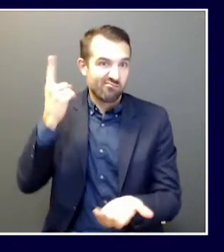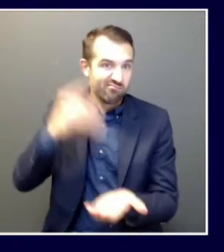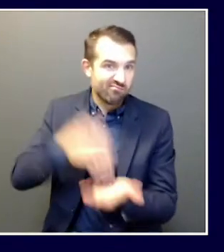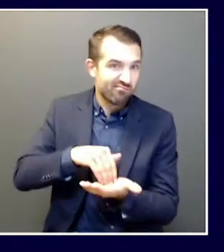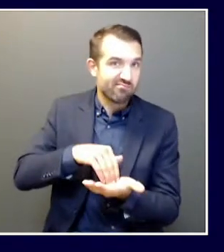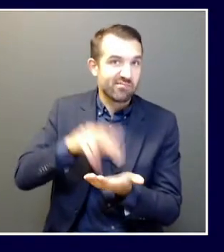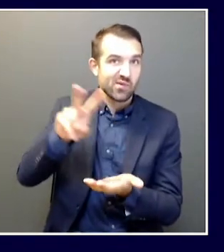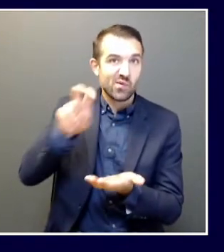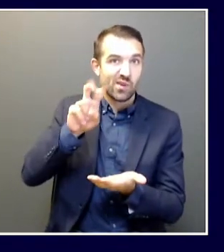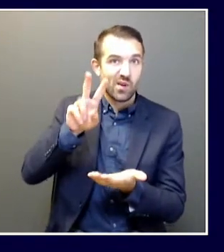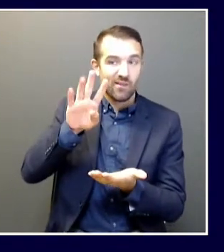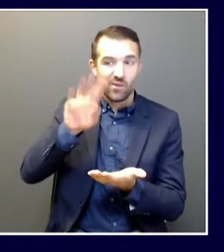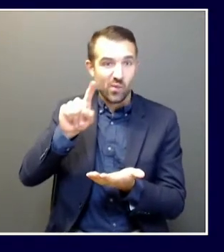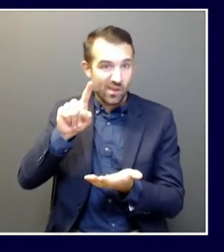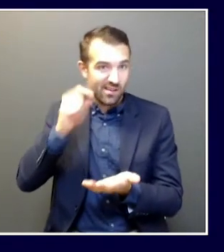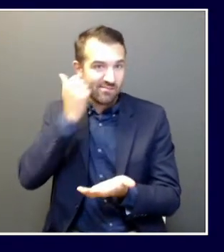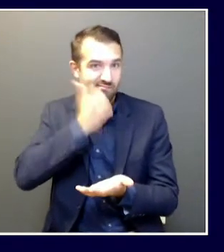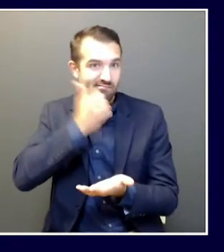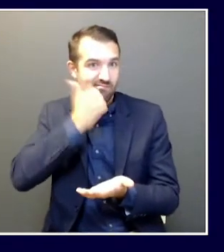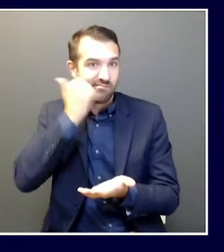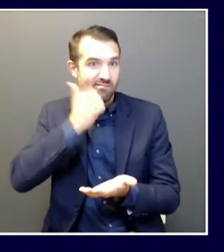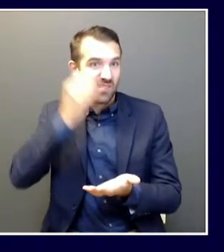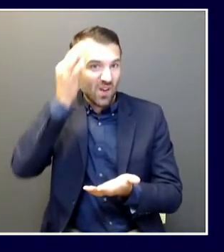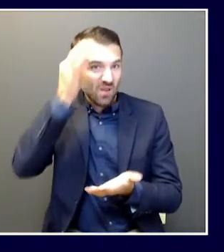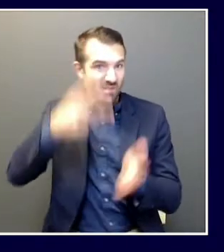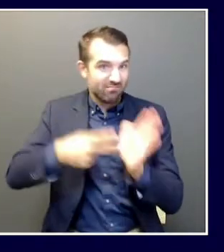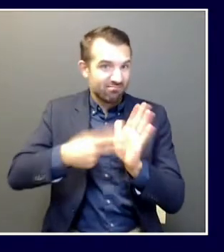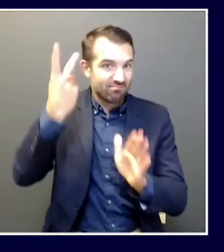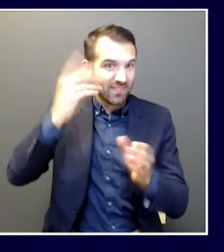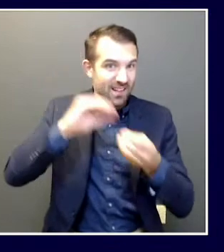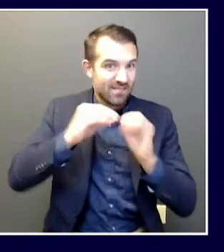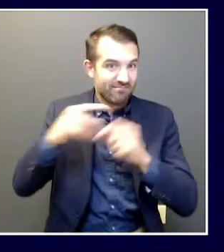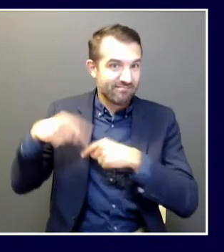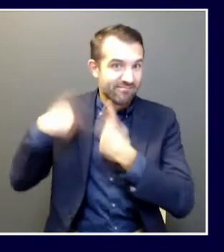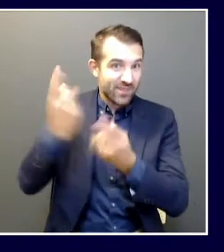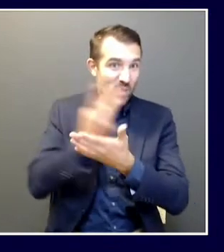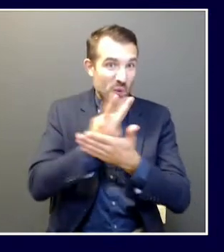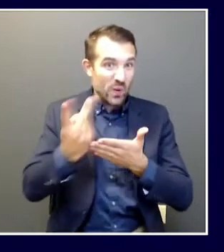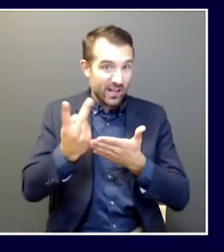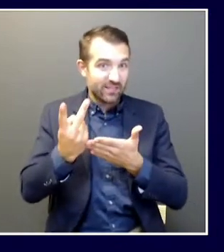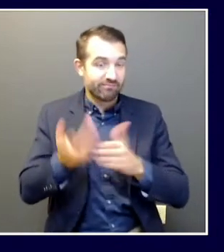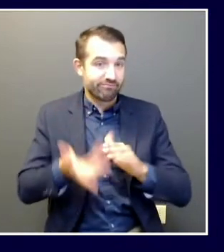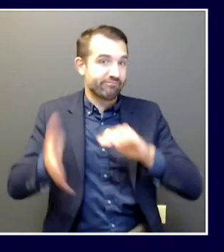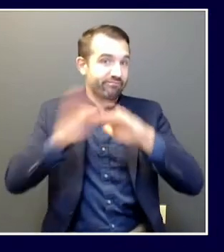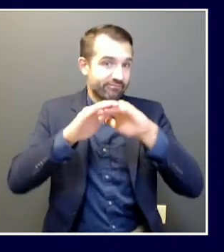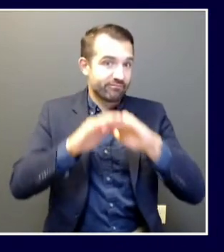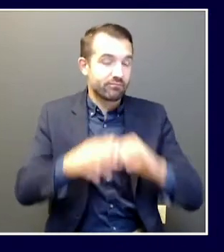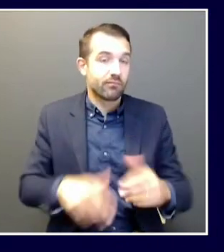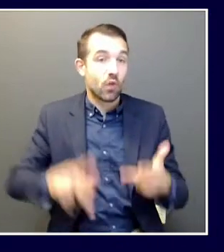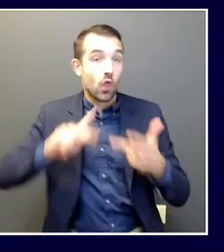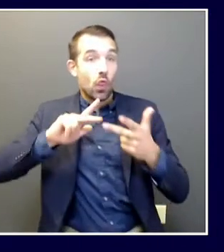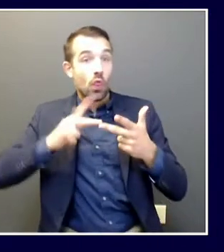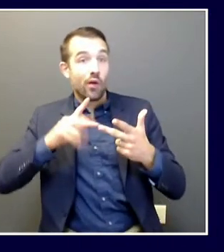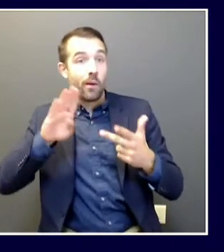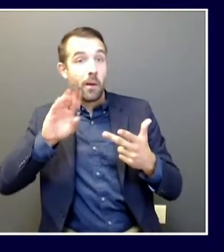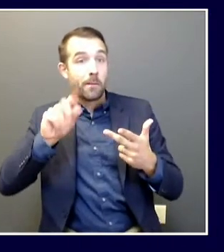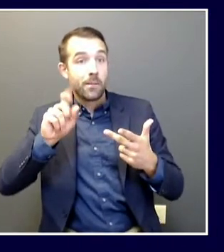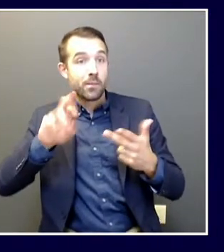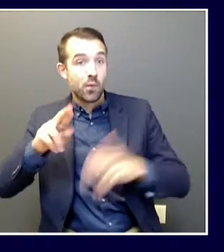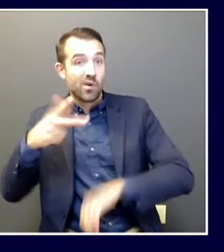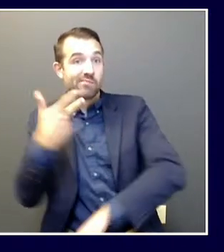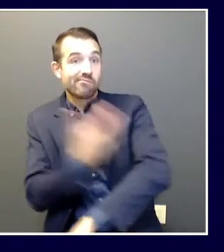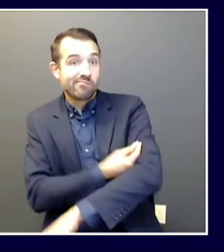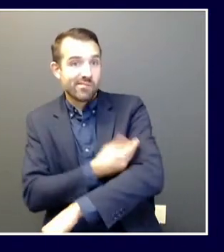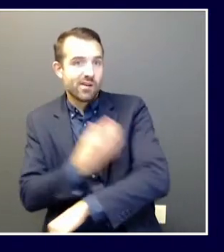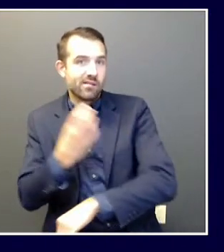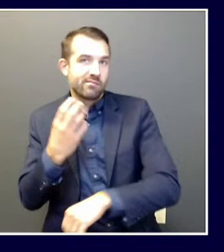1,241, almost a doubling of second doses. Now, third doses continue to account for the large fraction of shots that are